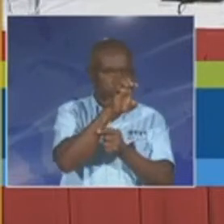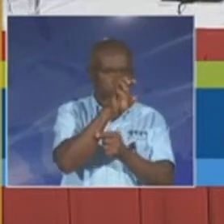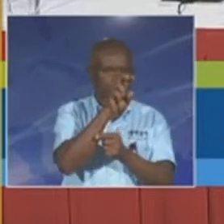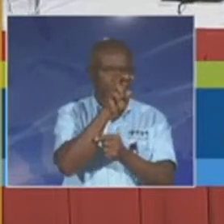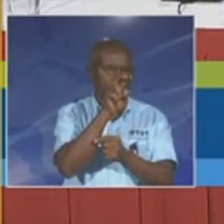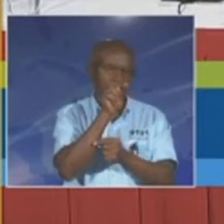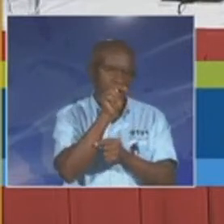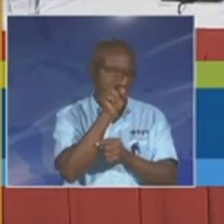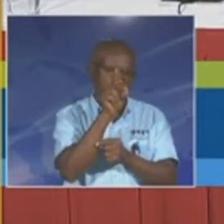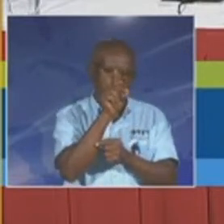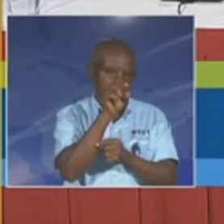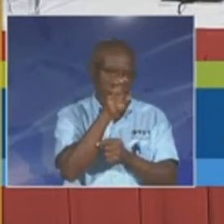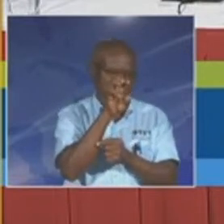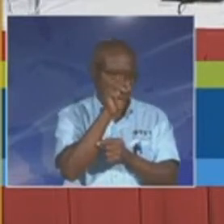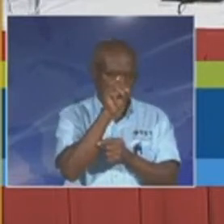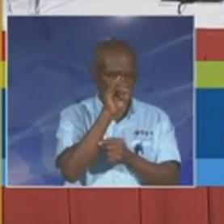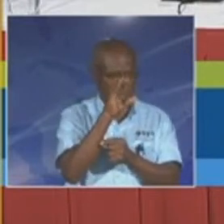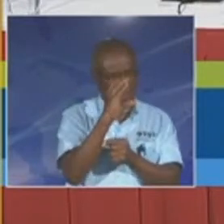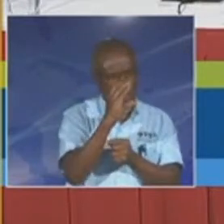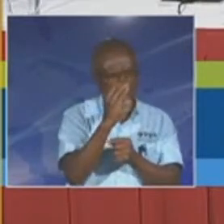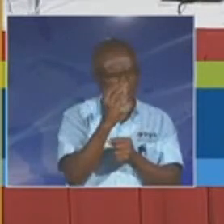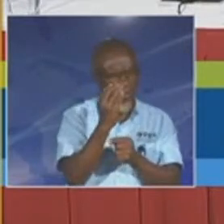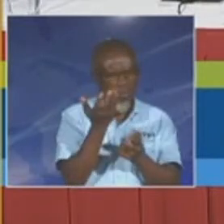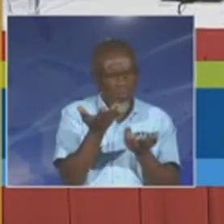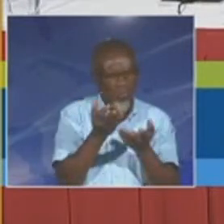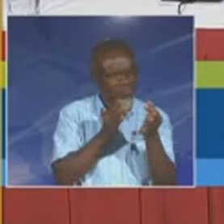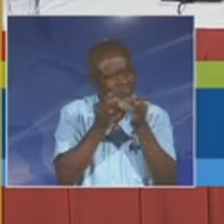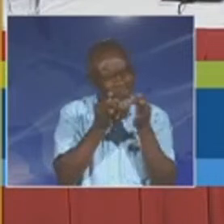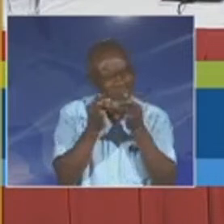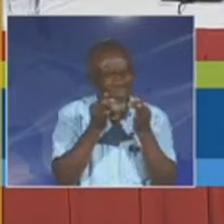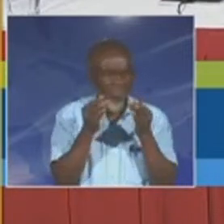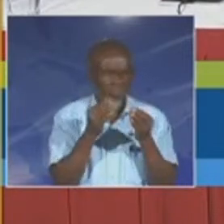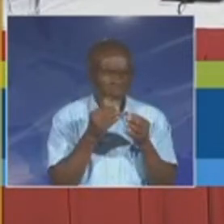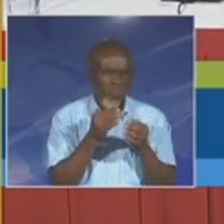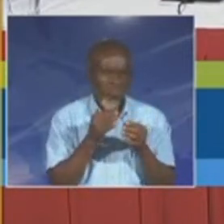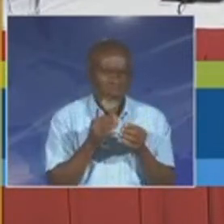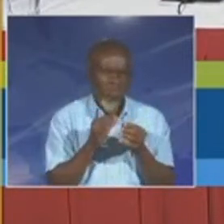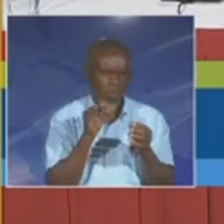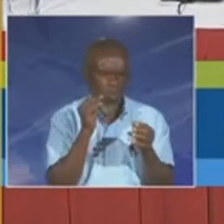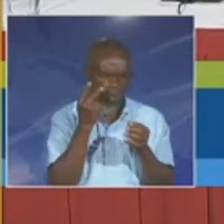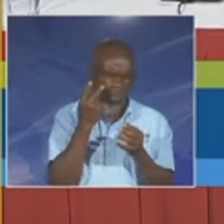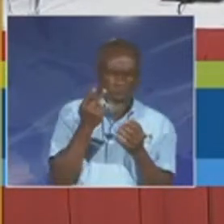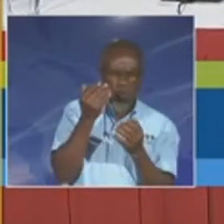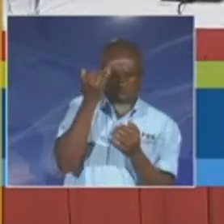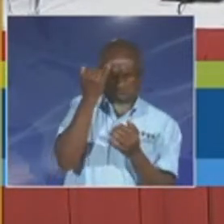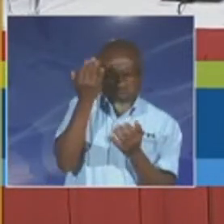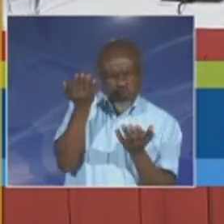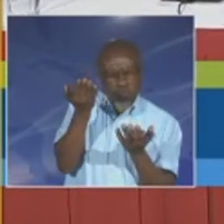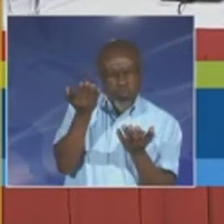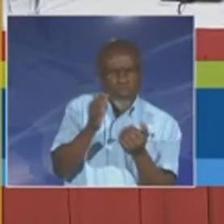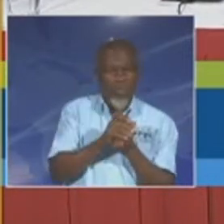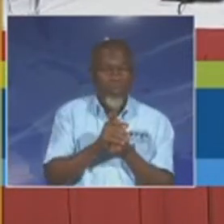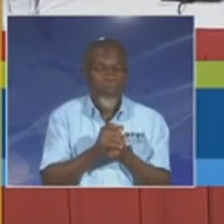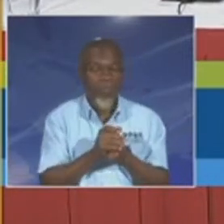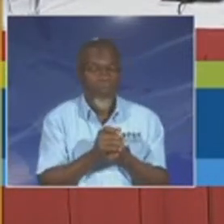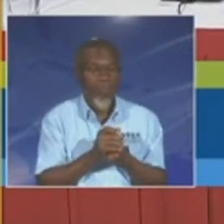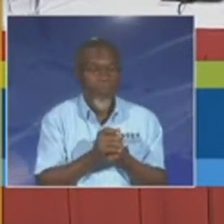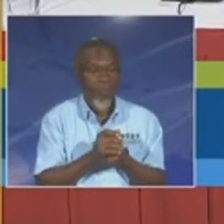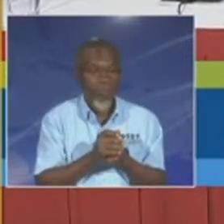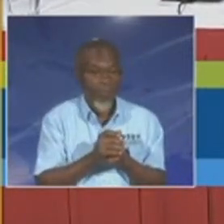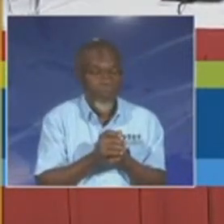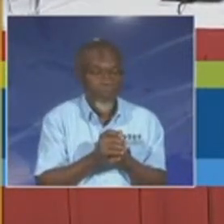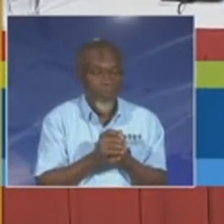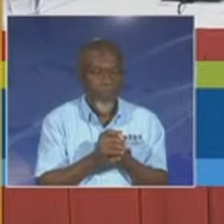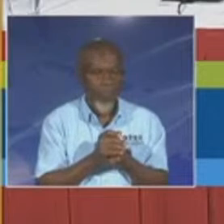does an endemic situation look like to the Ministry of Health? And I'm speaking in context of the caseload, the mortality